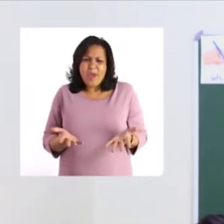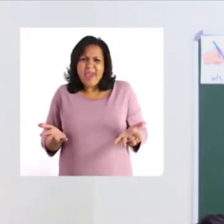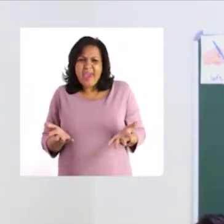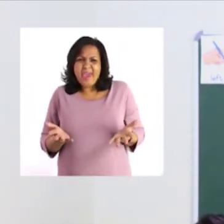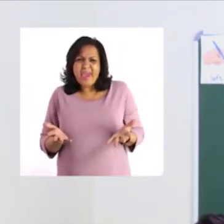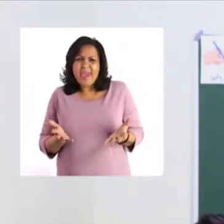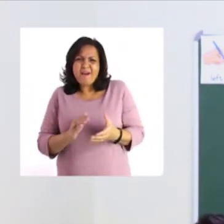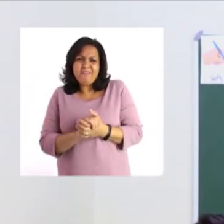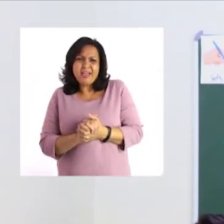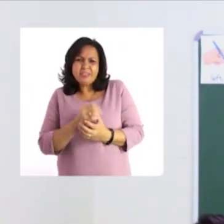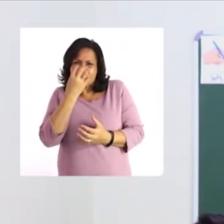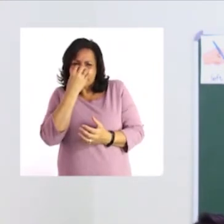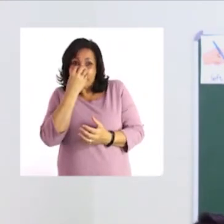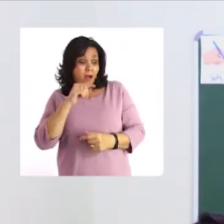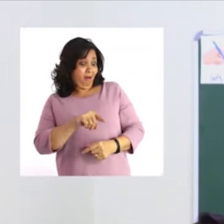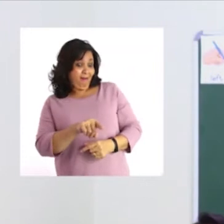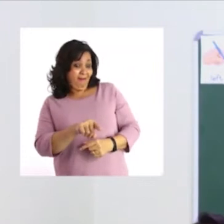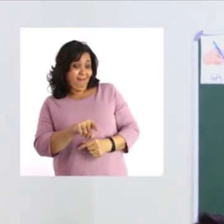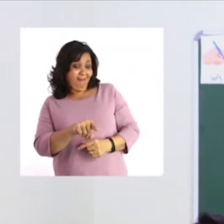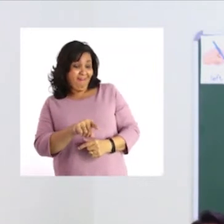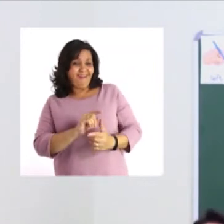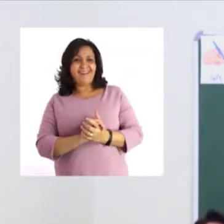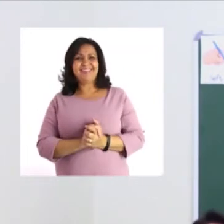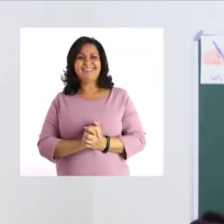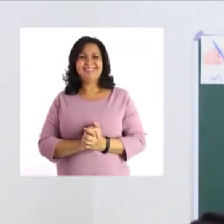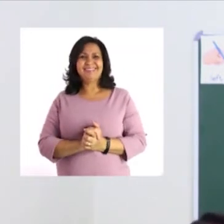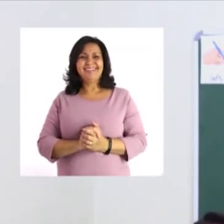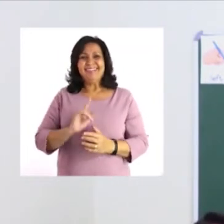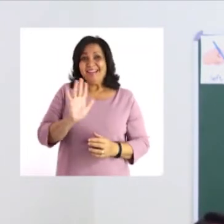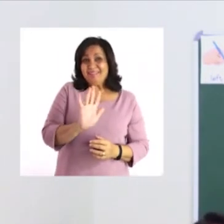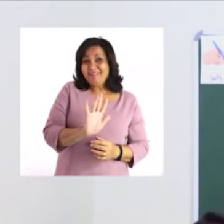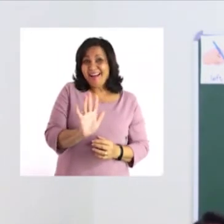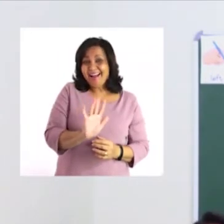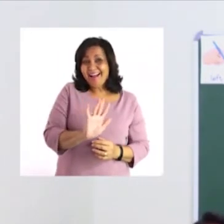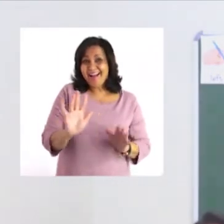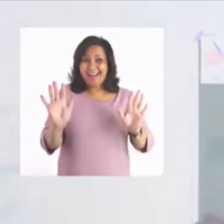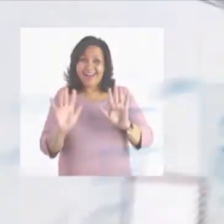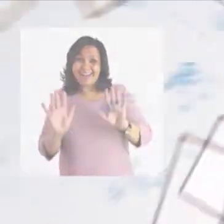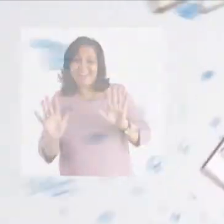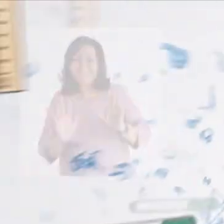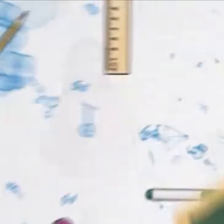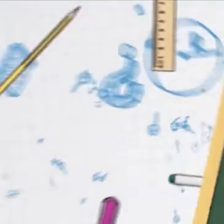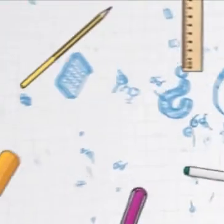Shoshi? Shoshi! Shoshi! Let's say goodbye, friend.